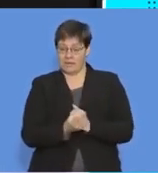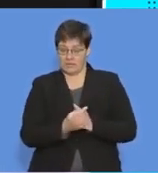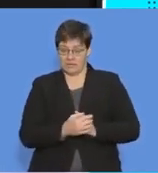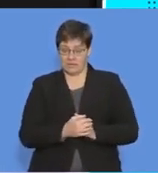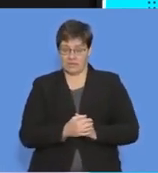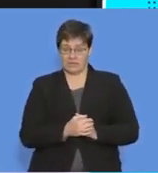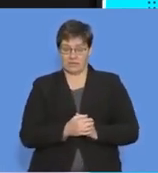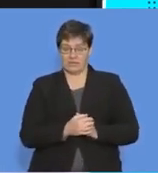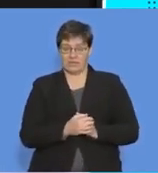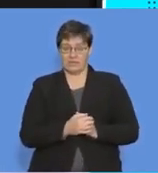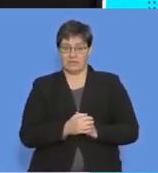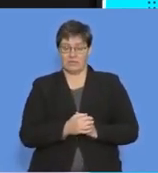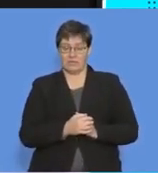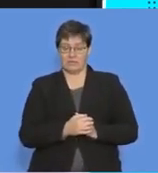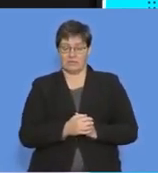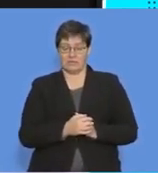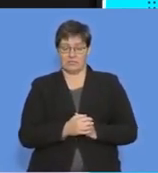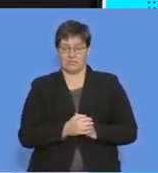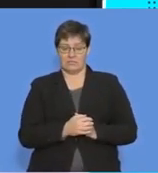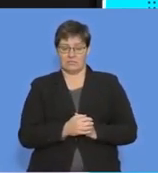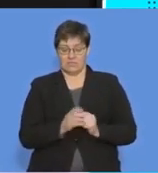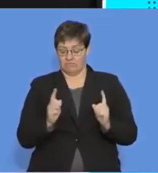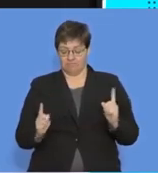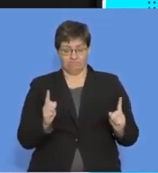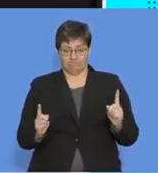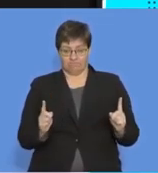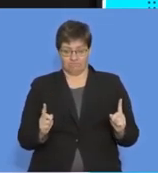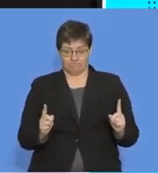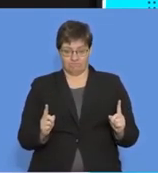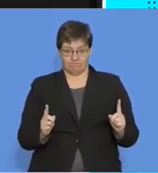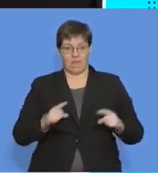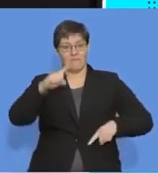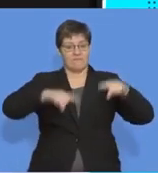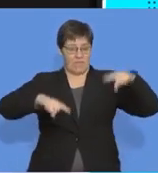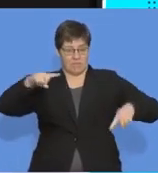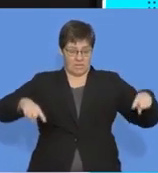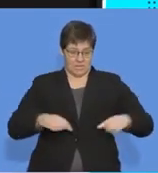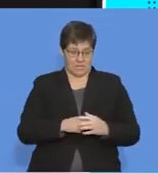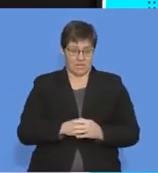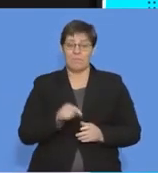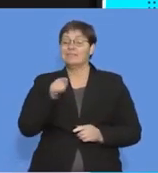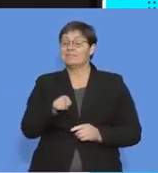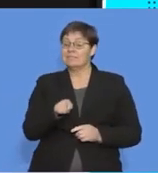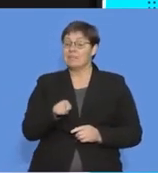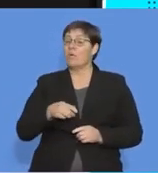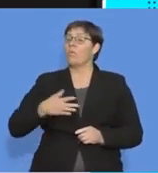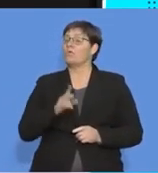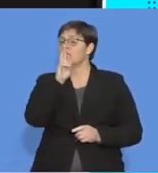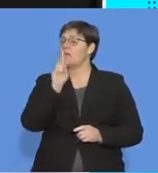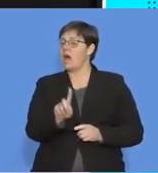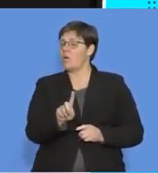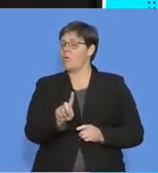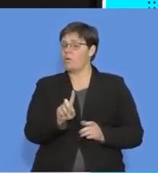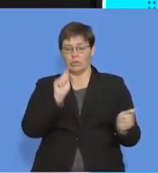the distance between the two charges was varied. But remember, in this case, we wanted to see